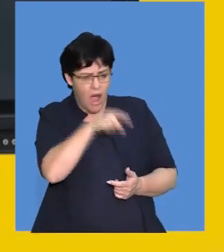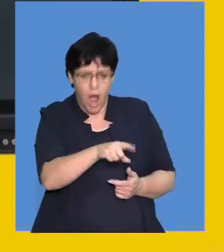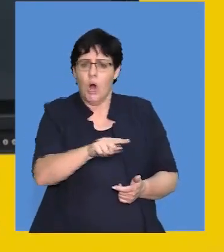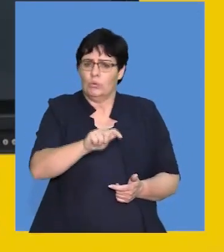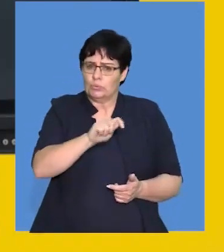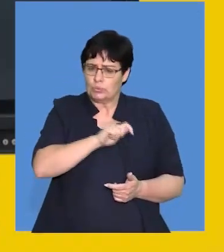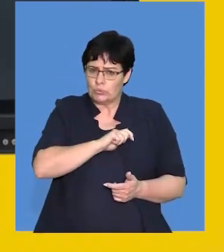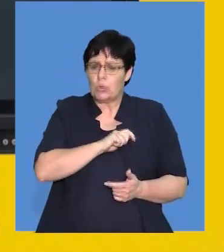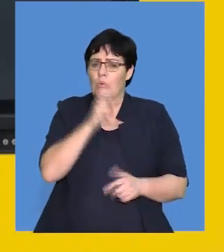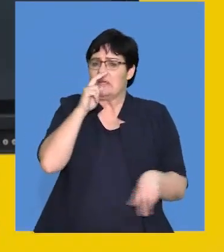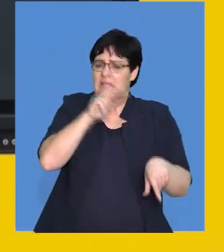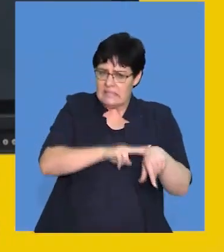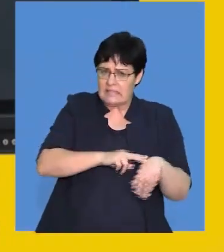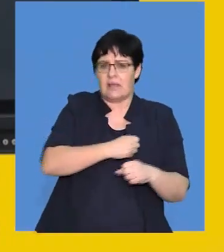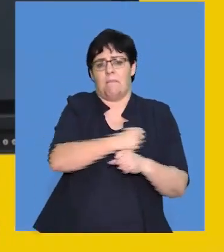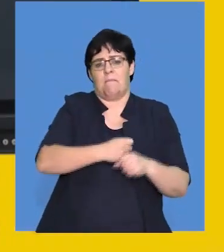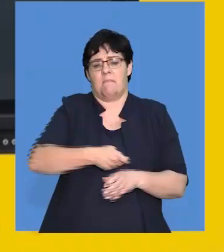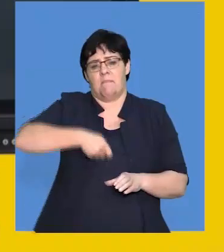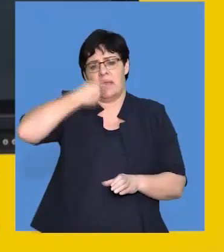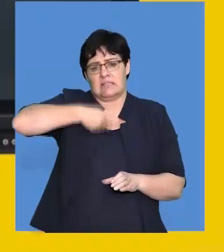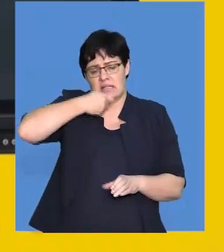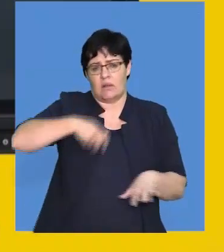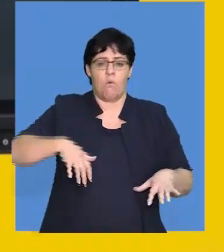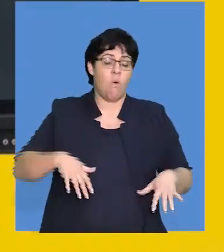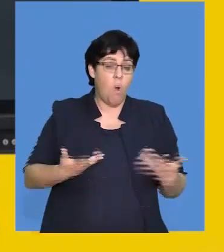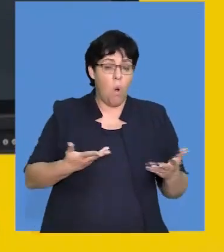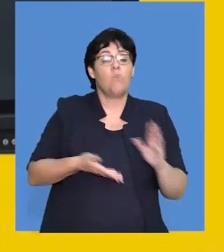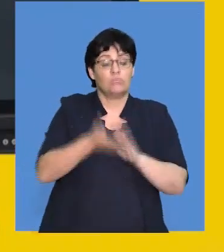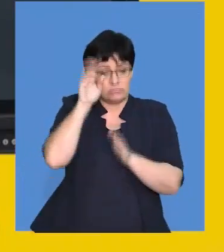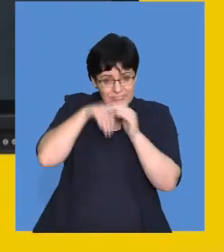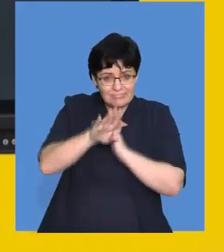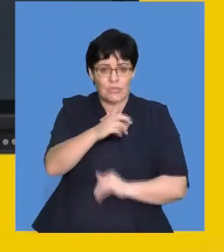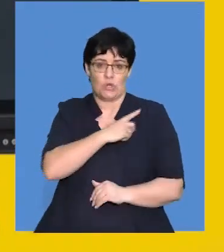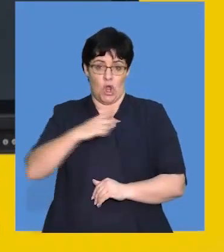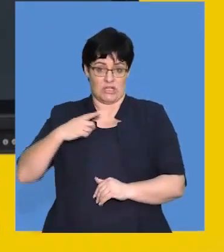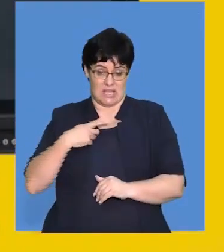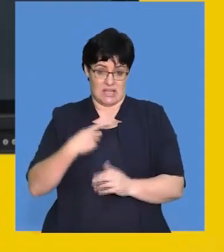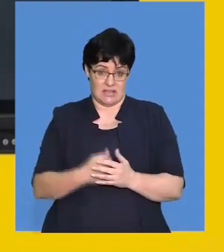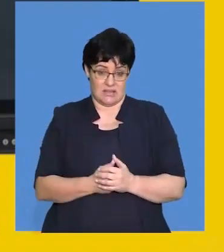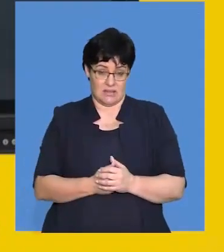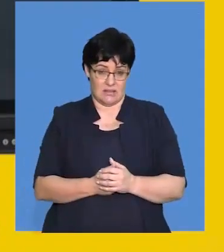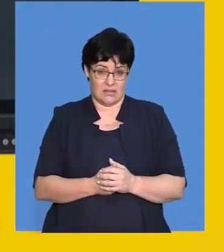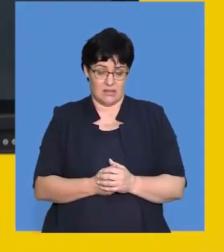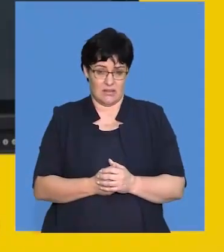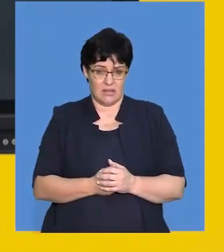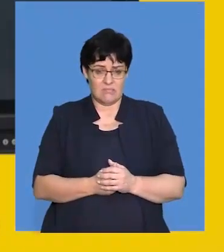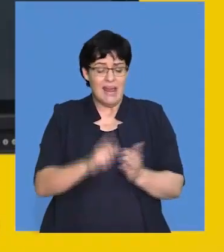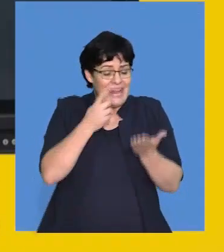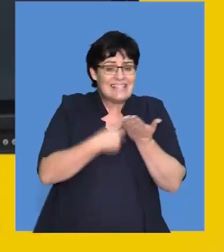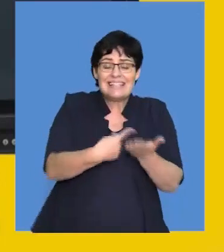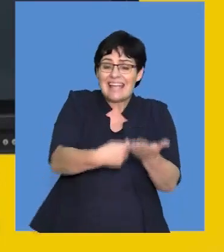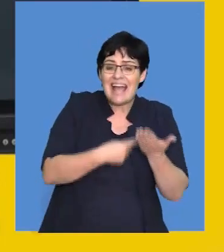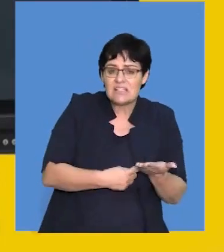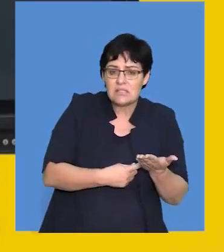person needs medication or maybe a doctor of sorts. But then in the discussion